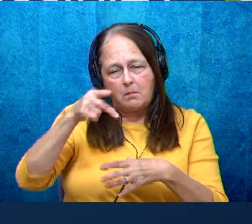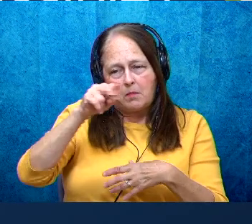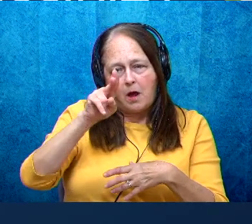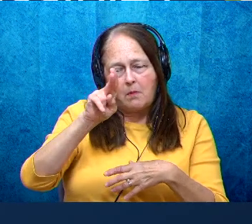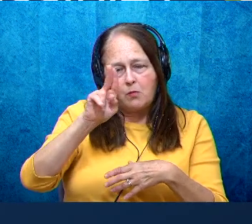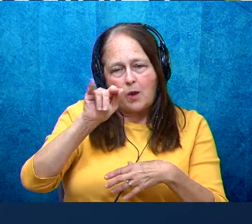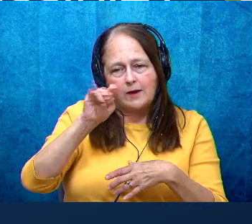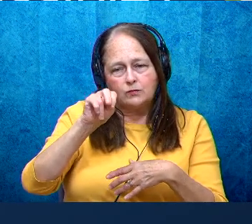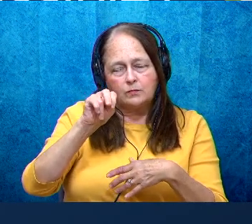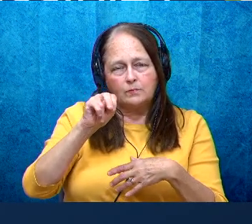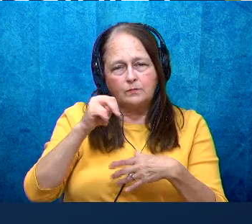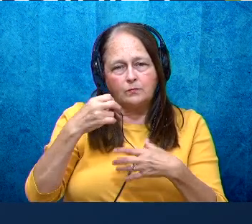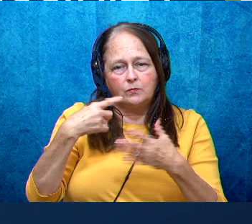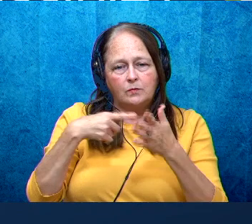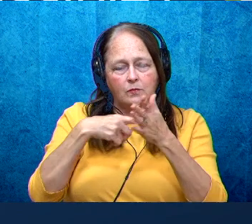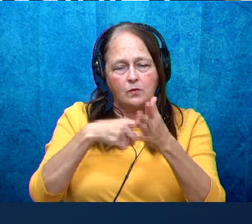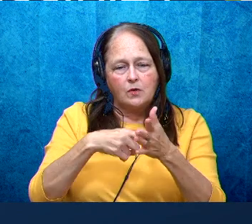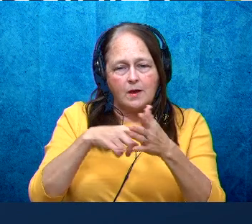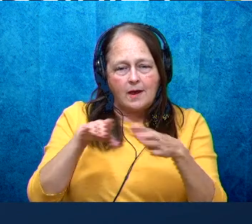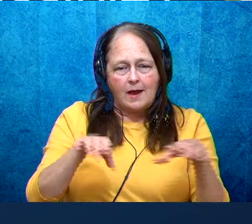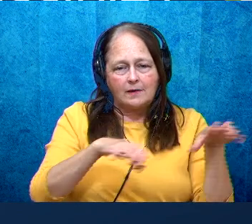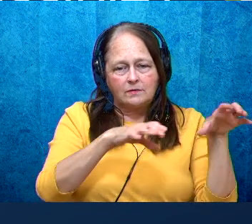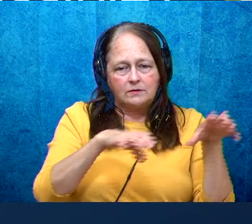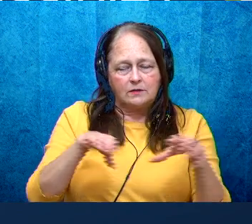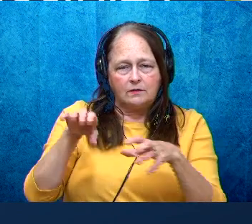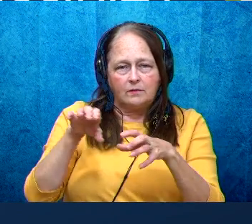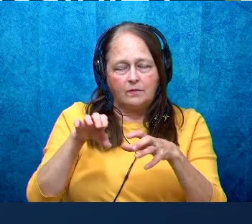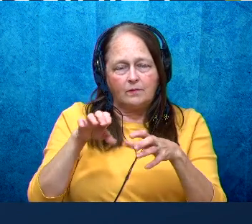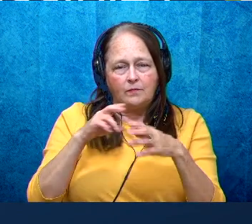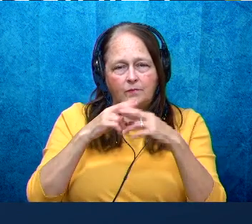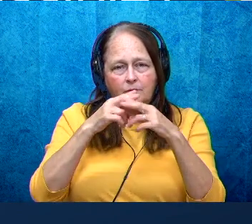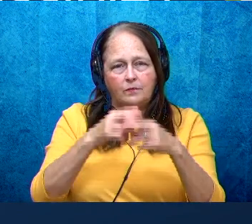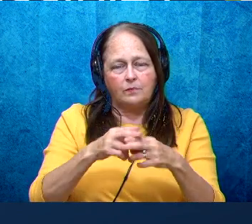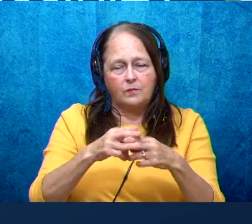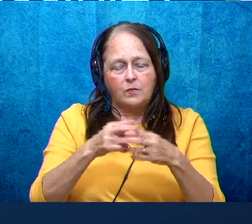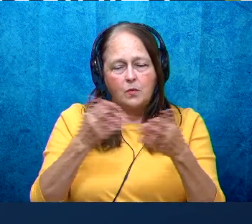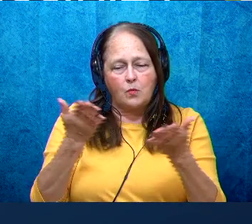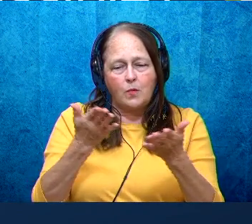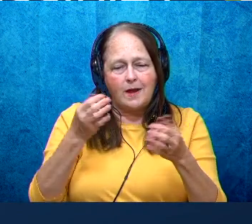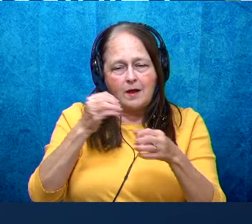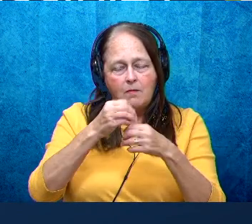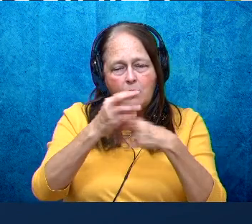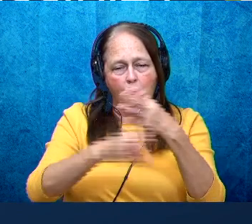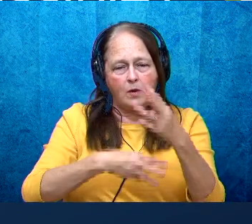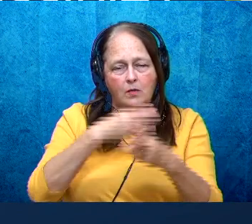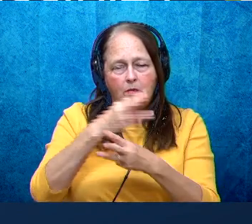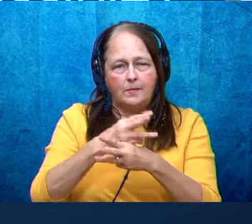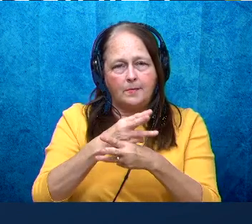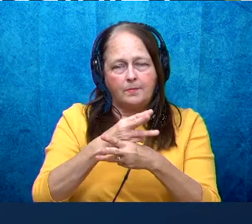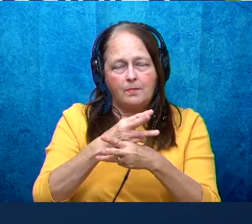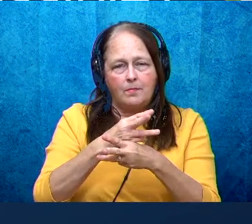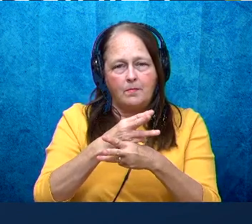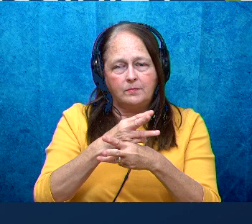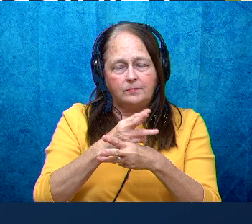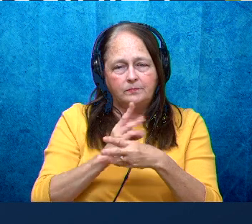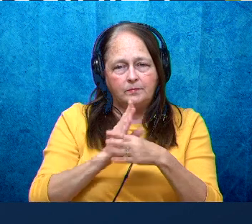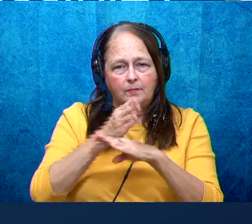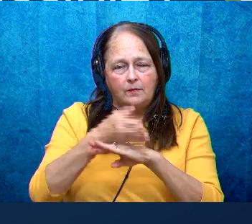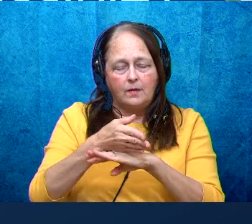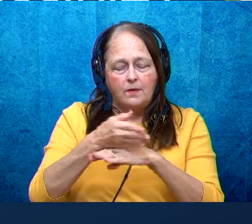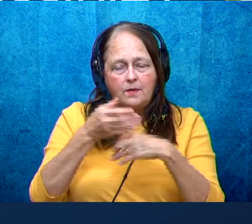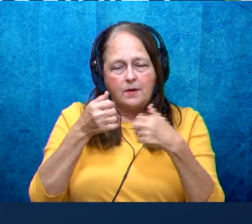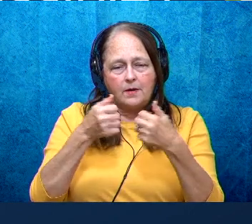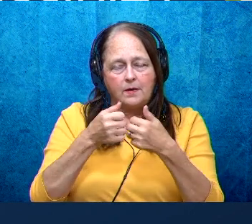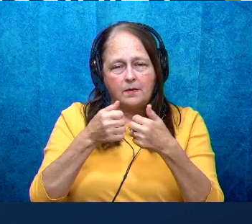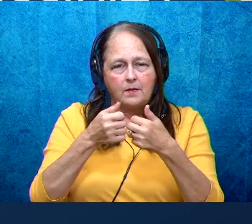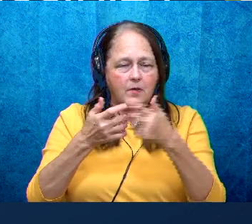that, I'd like to start with an activity that I'd like to call Where in the World. And I've fashioned this after a game show